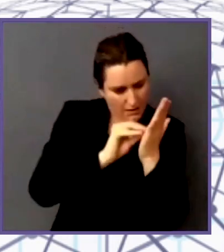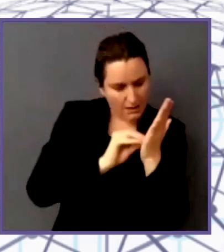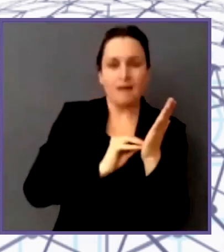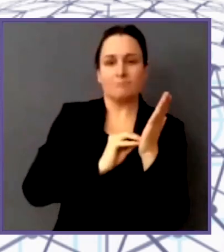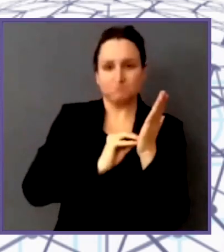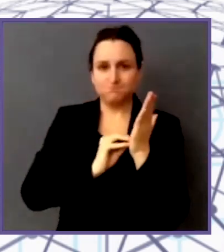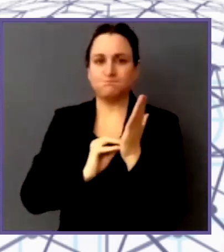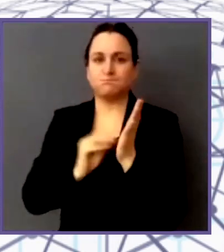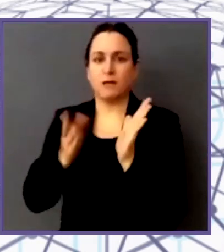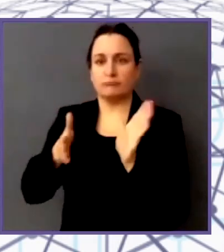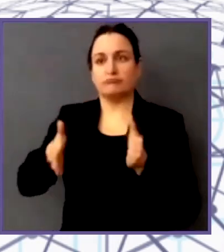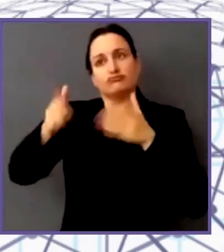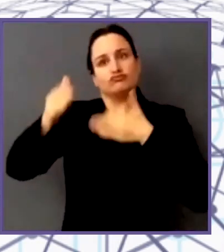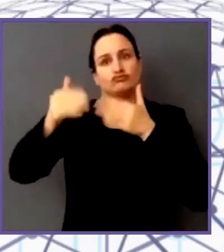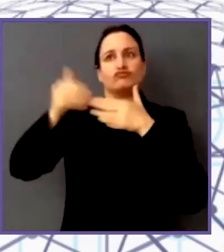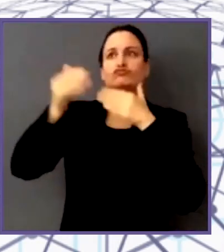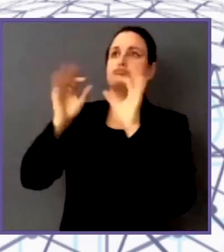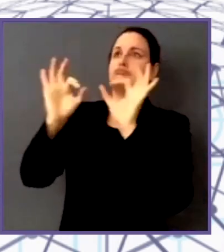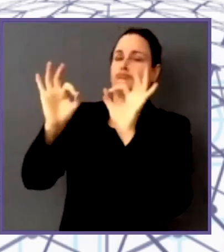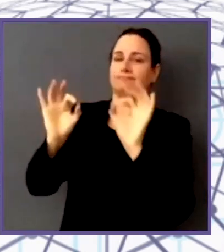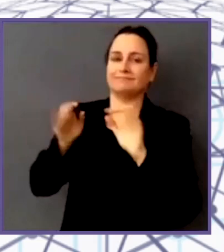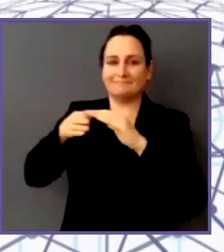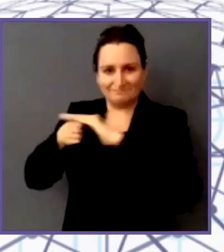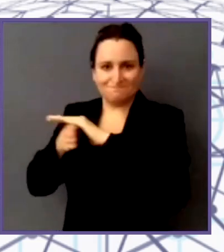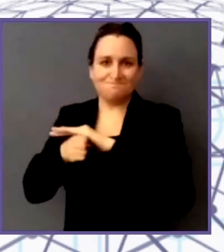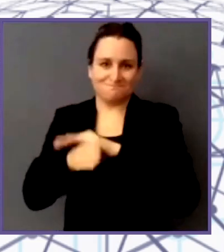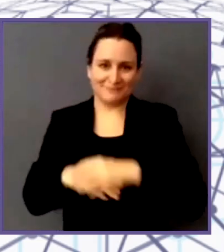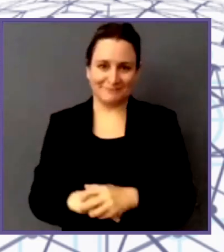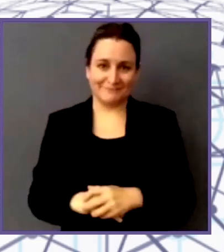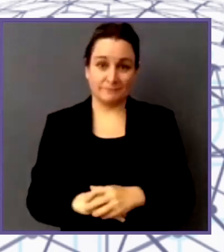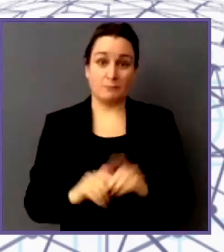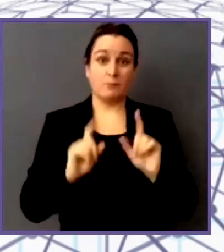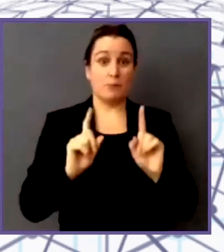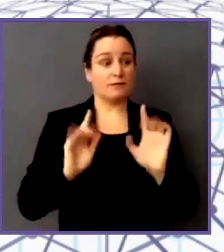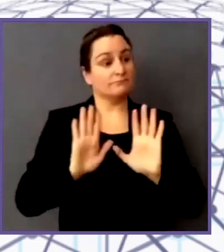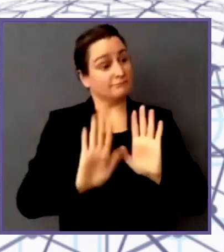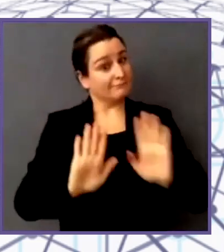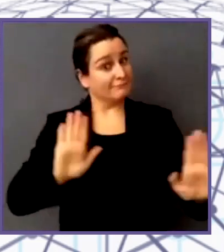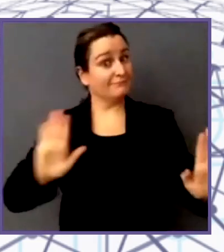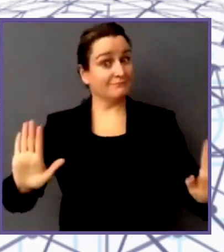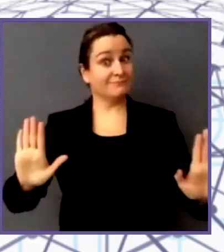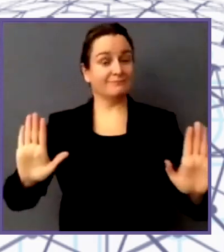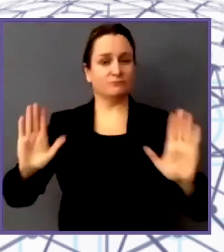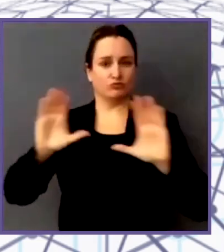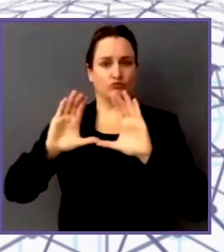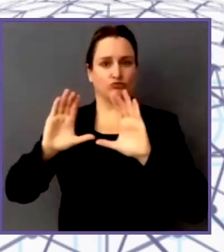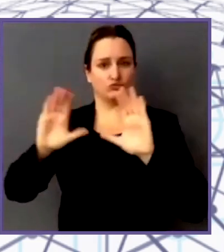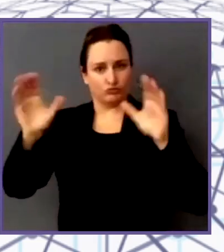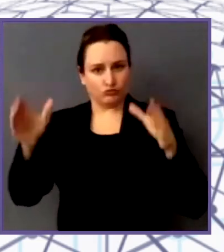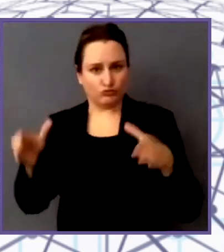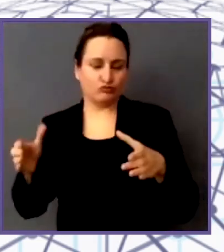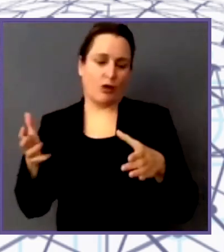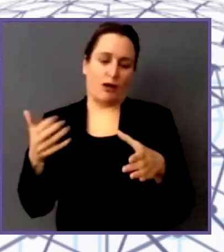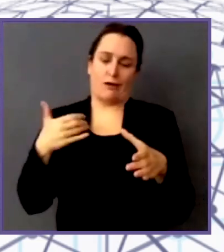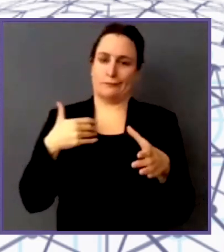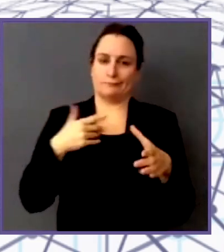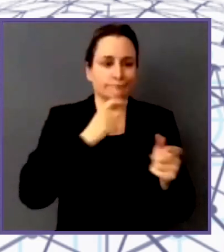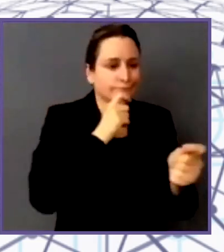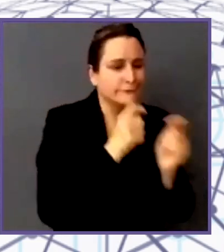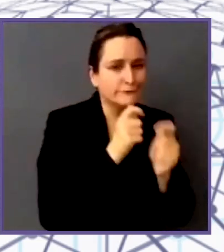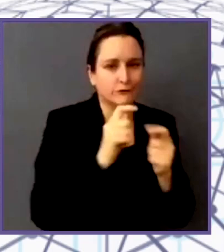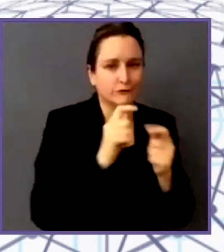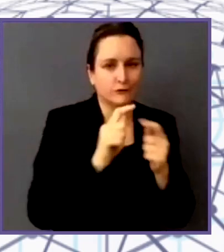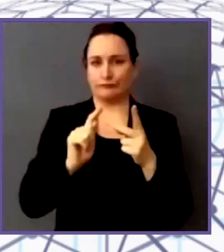and also recognising and working with local context. So our methods included things like interviews, photo diaries, and